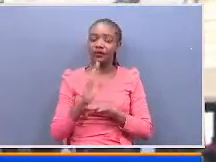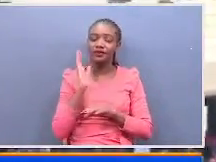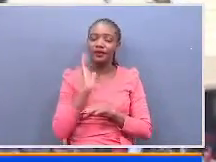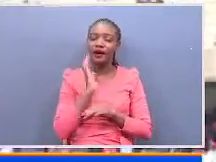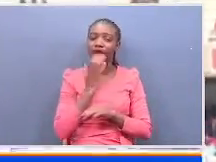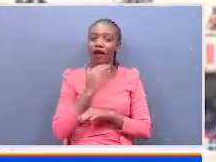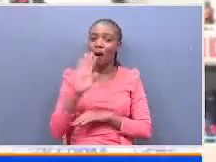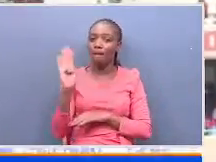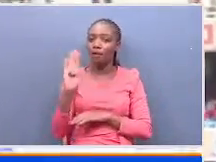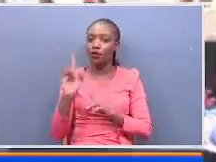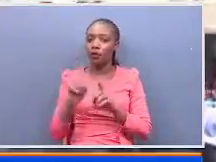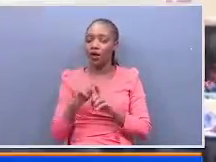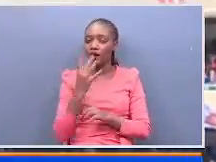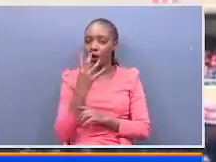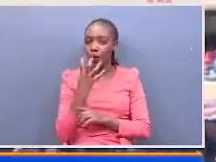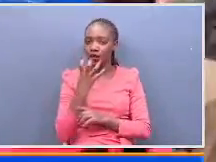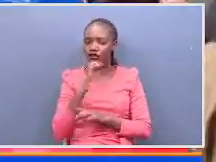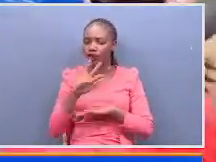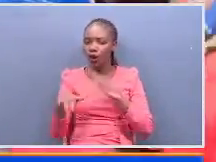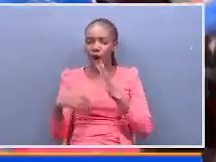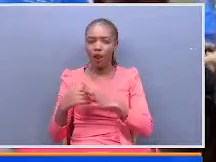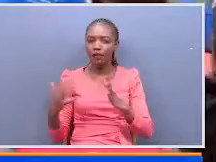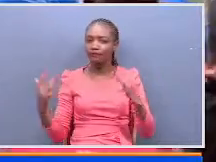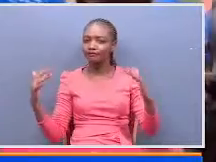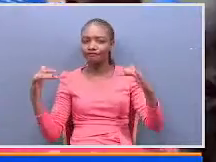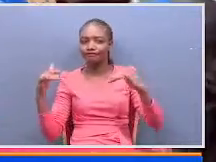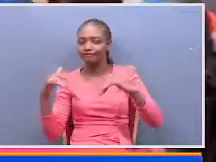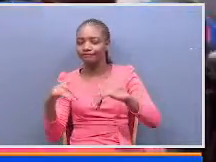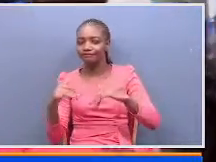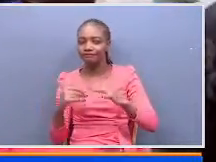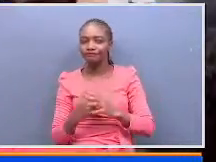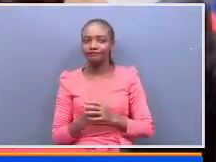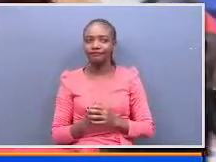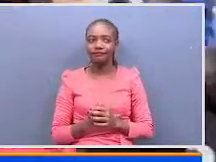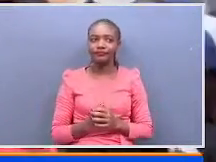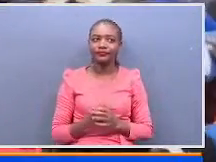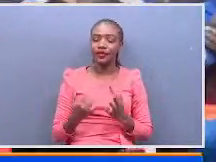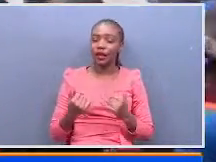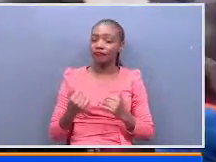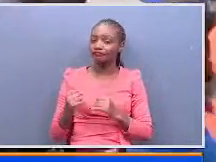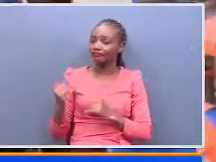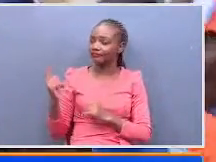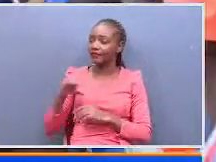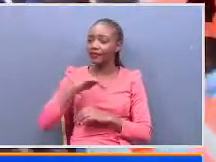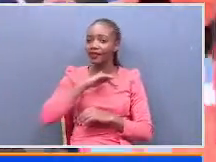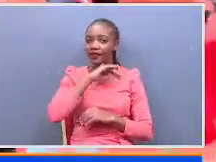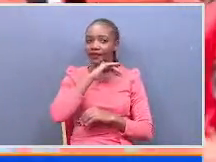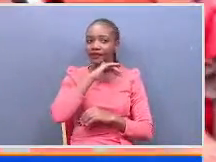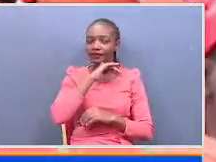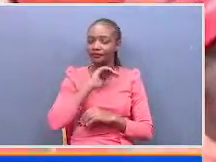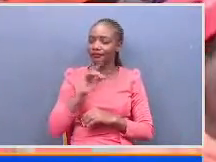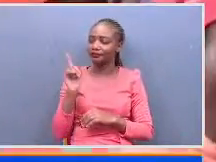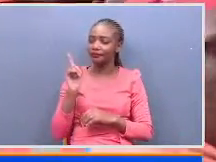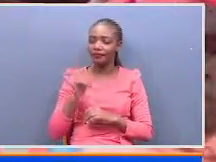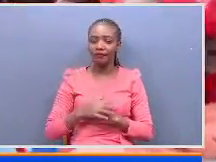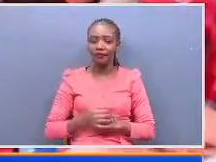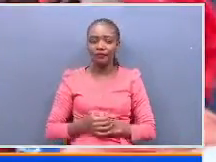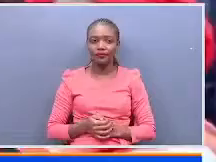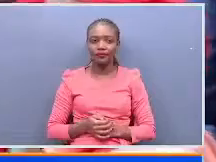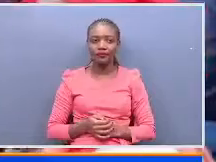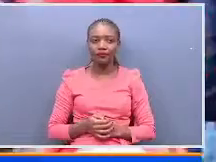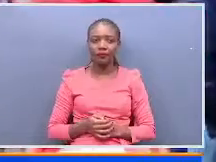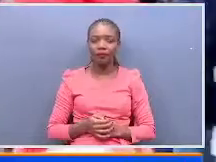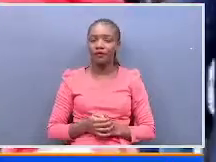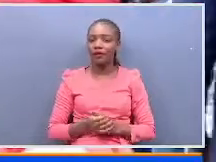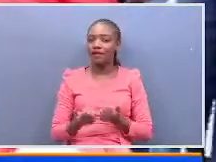orange marched into the stadium with their preferred presidential candidate, causing a bit of snarl-up as the fleet